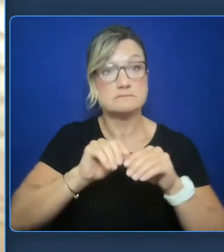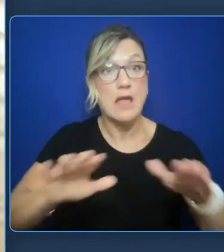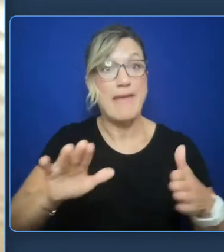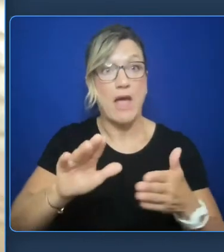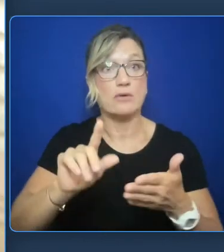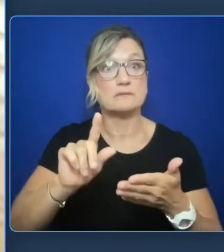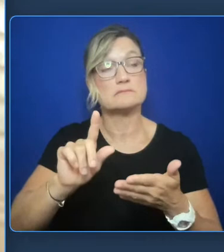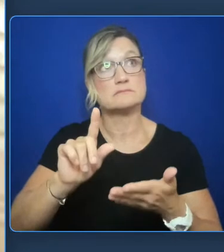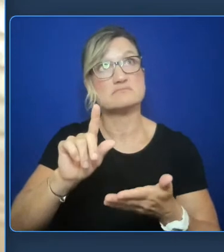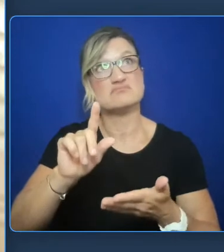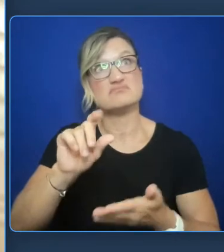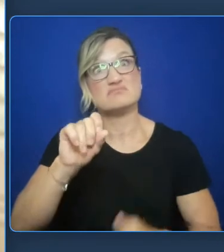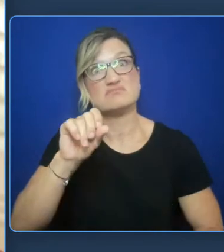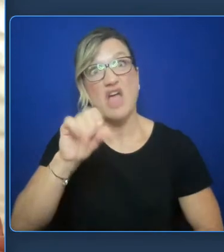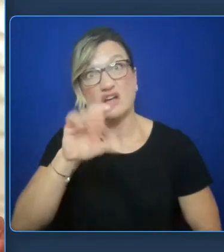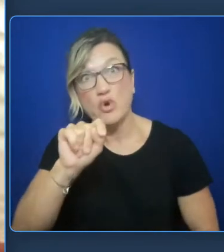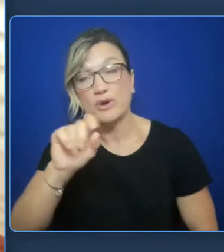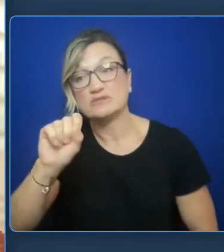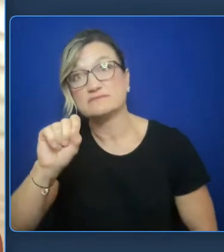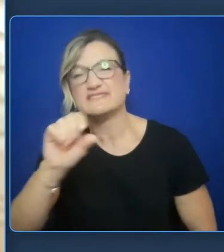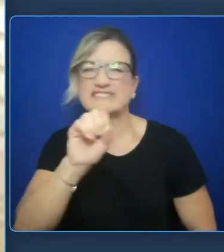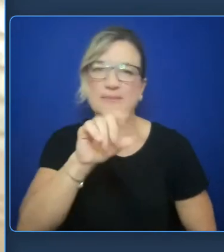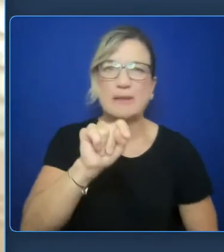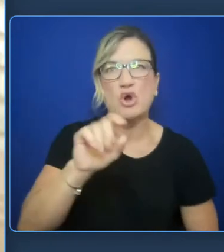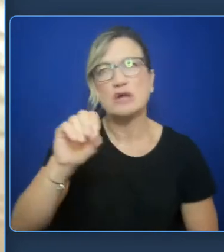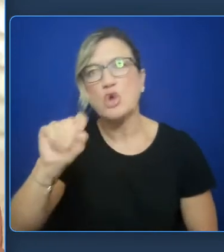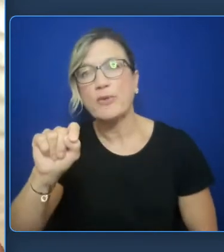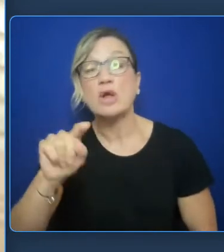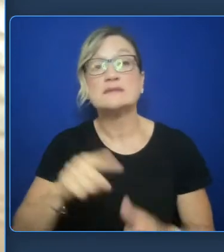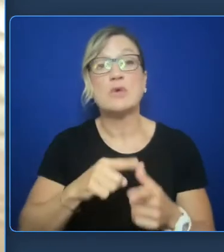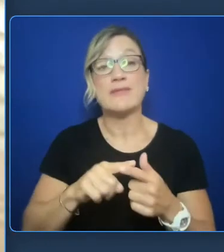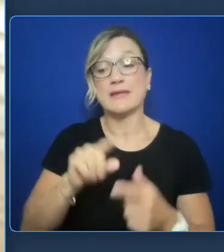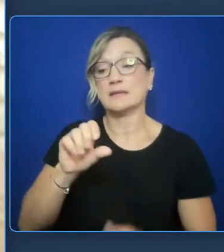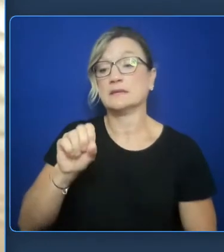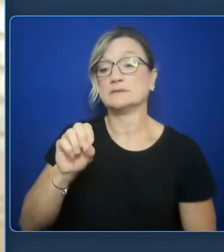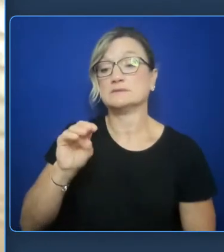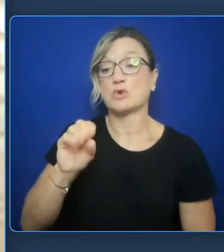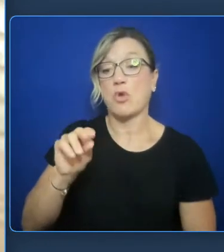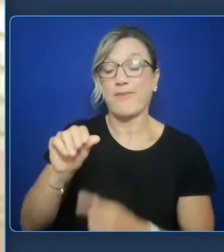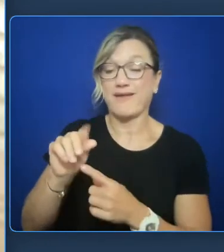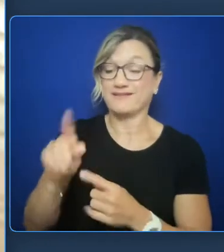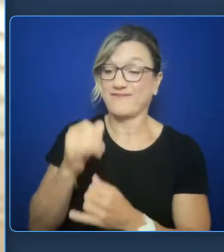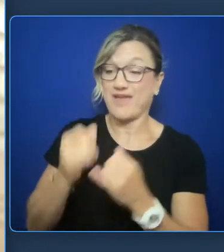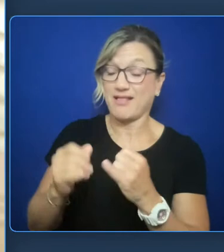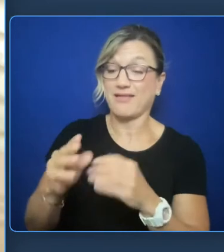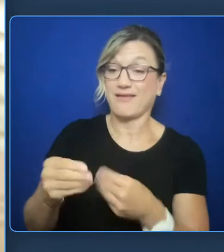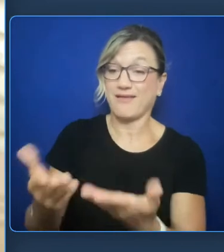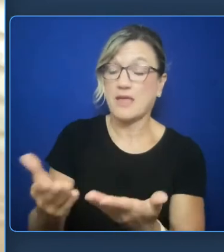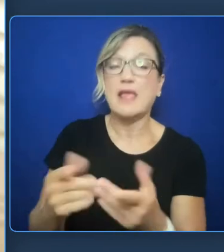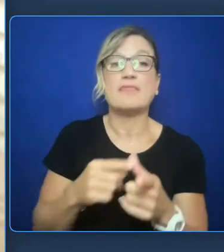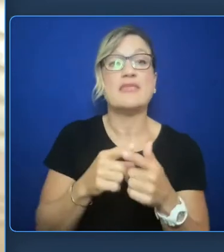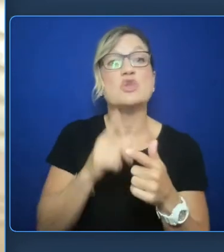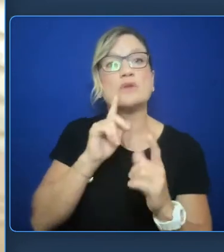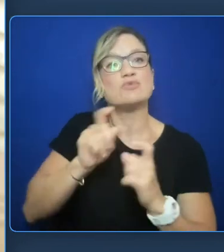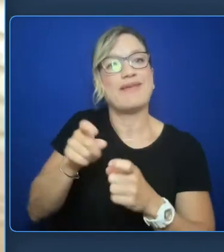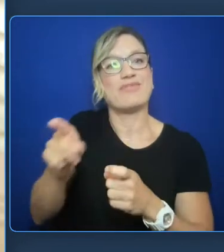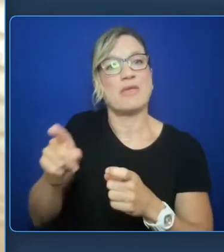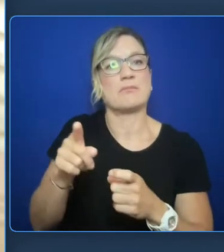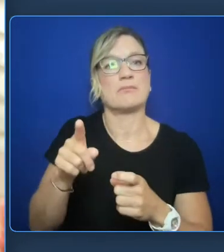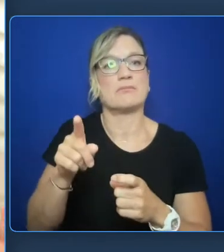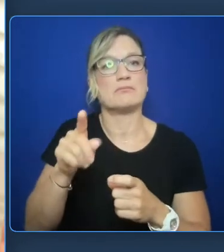September, October. So Sonoma will be finalized. And then you want to give them some time to fix